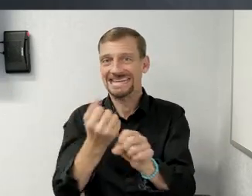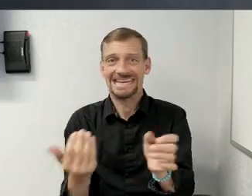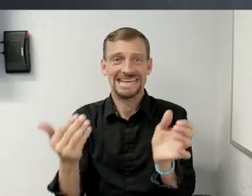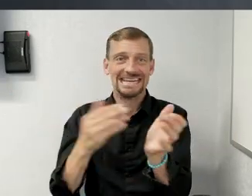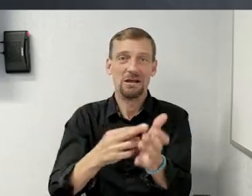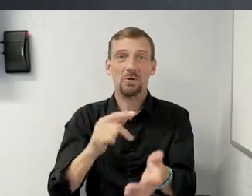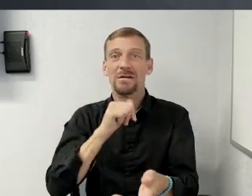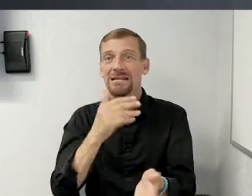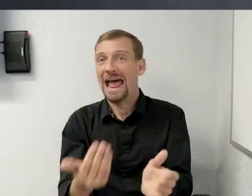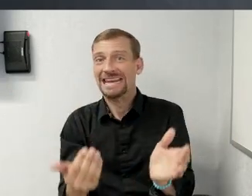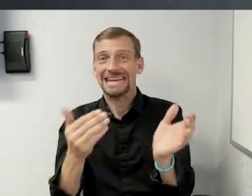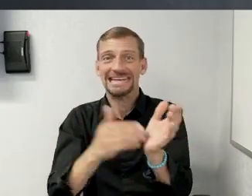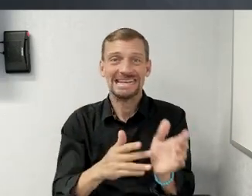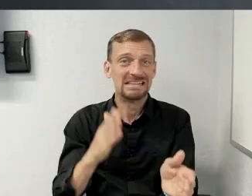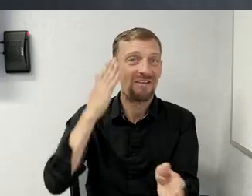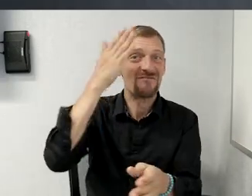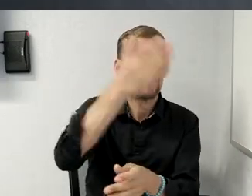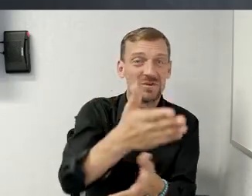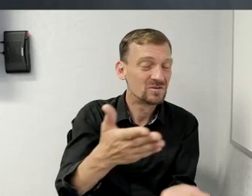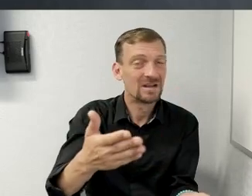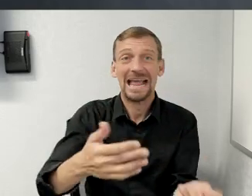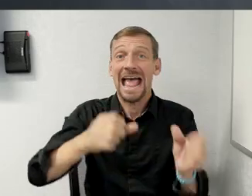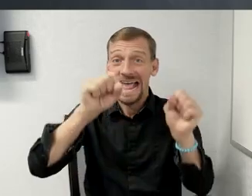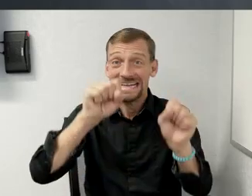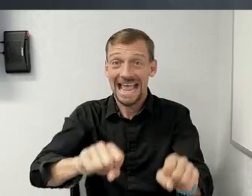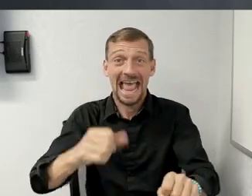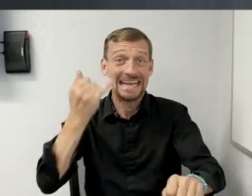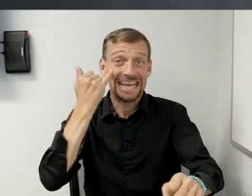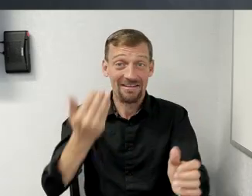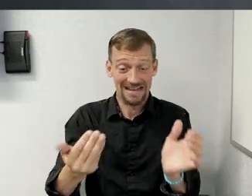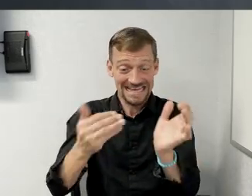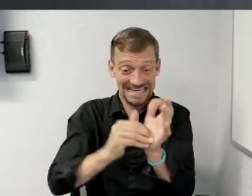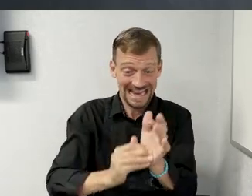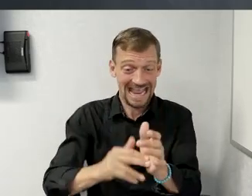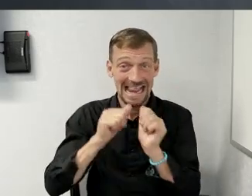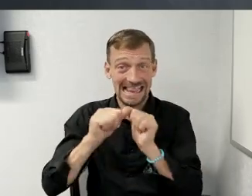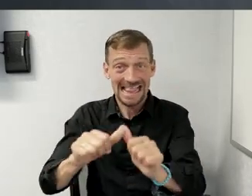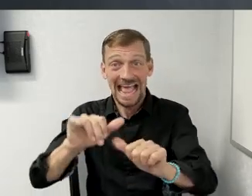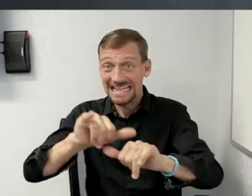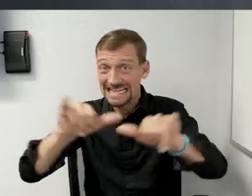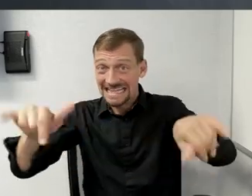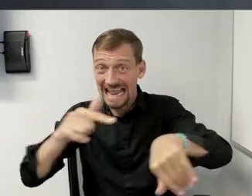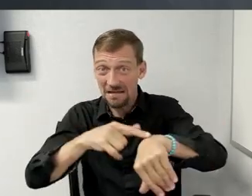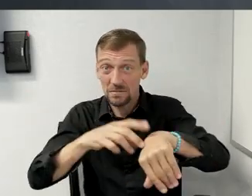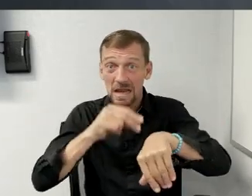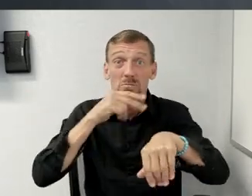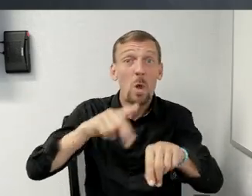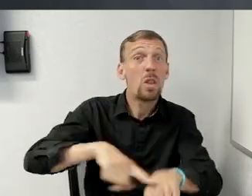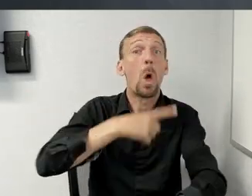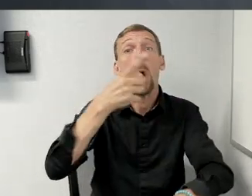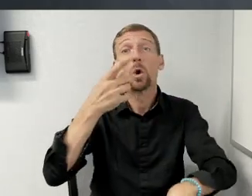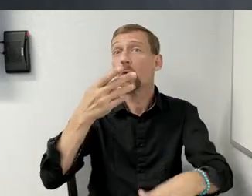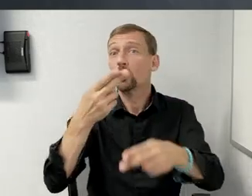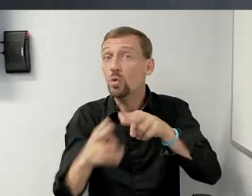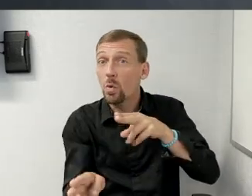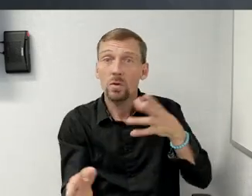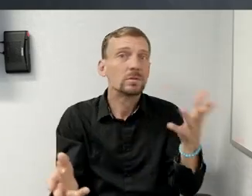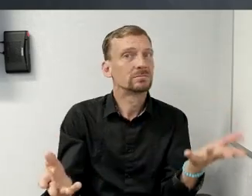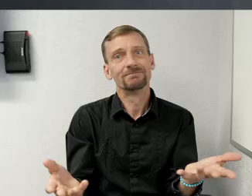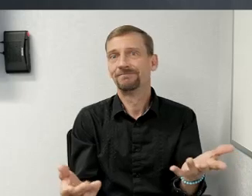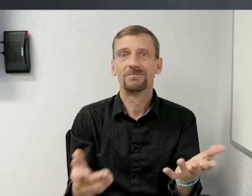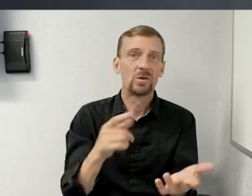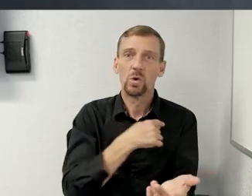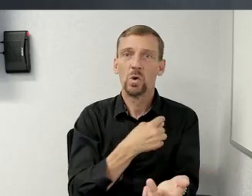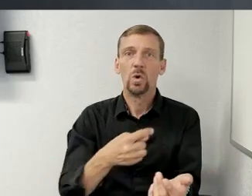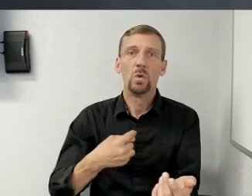Or if you do have immunity, how long will it last? So that's one of the great downsides to this